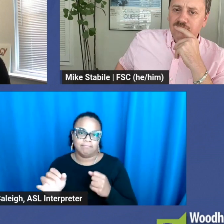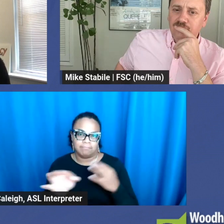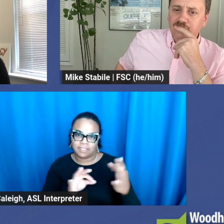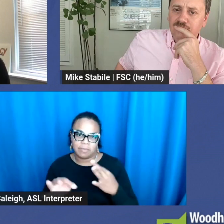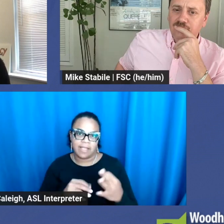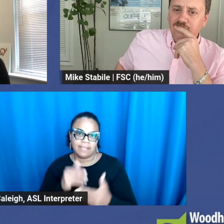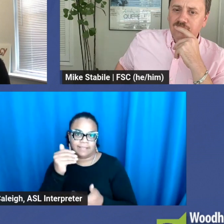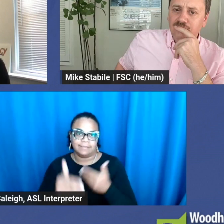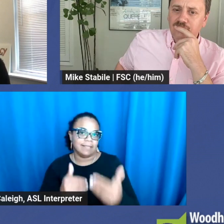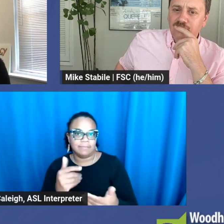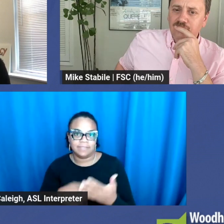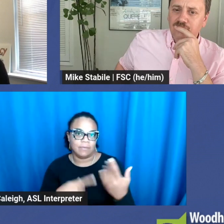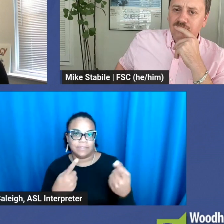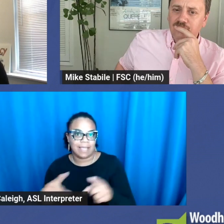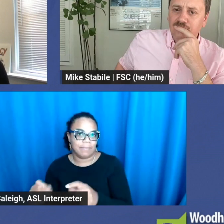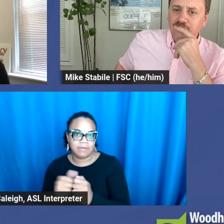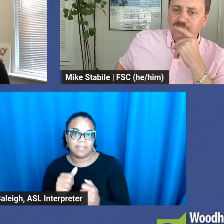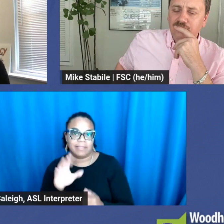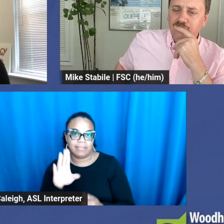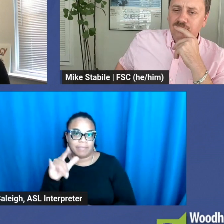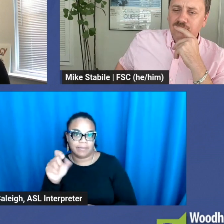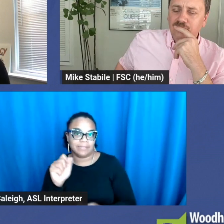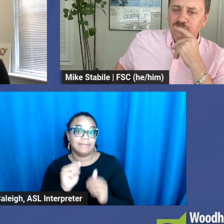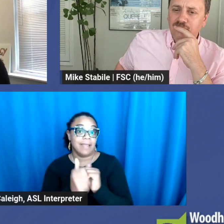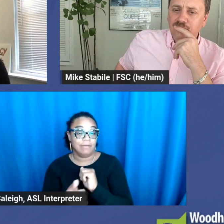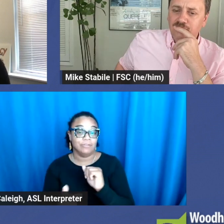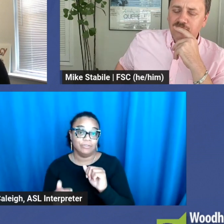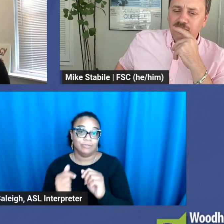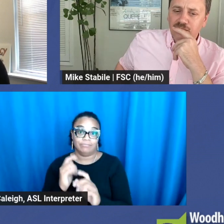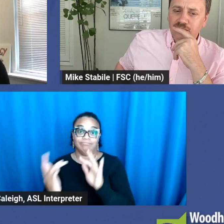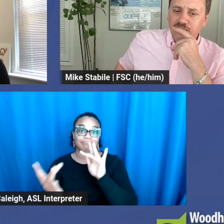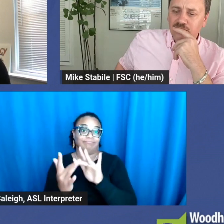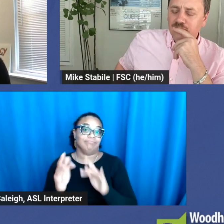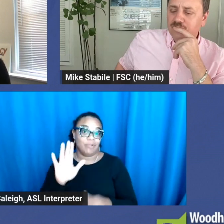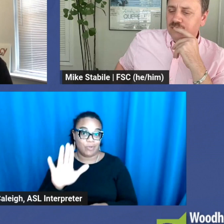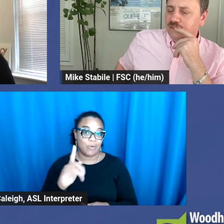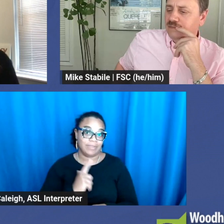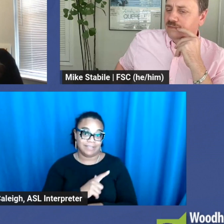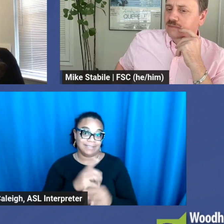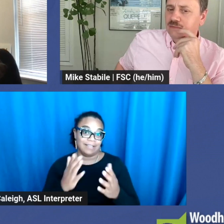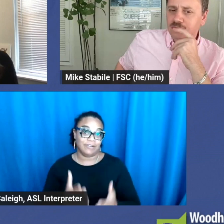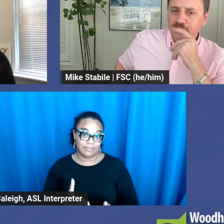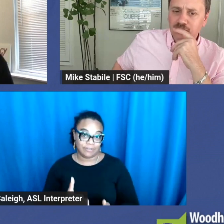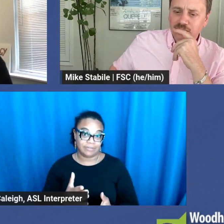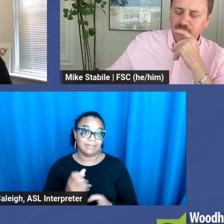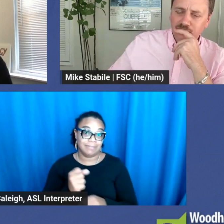going on in those bills and how to get in touch with your legislators so that your voice is heard.